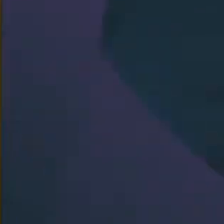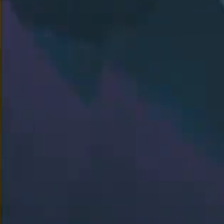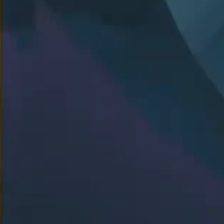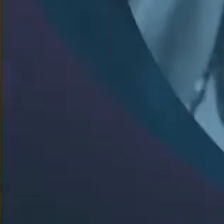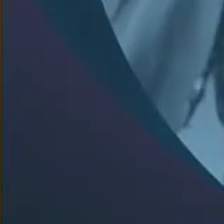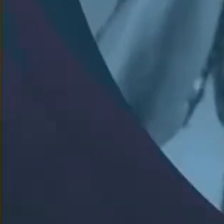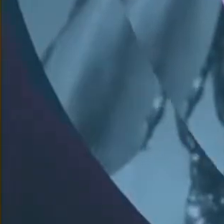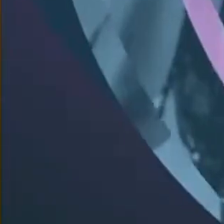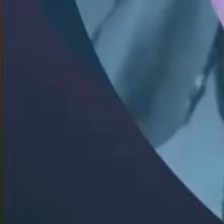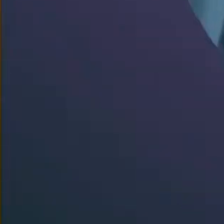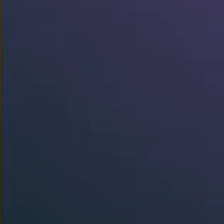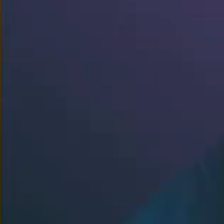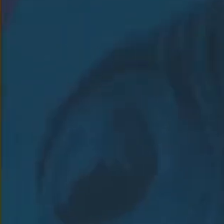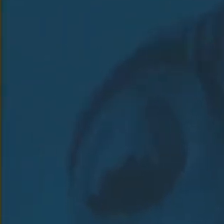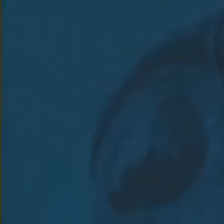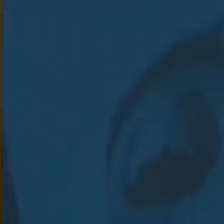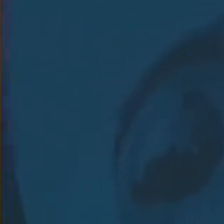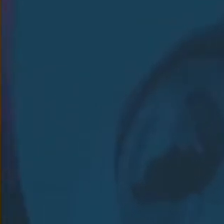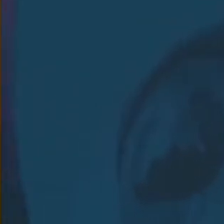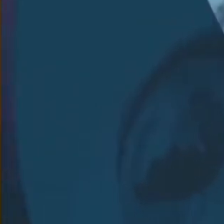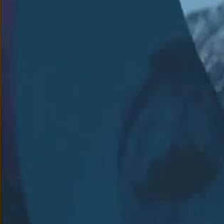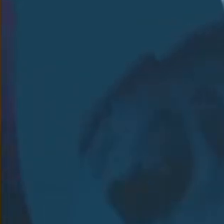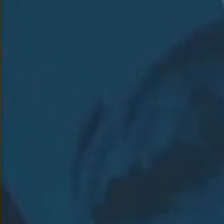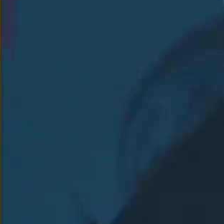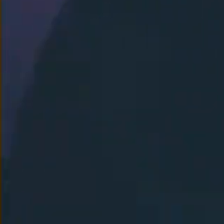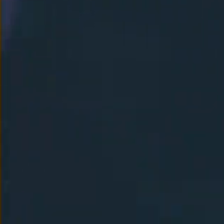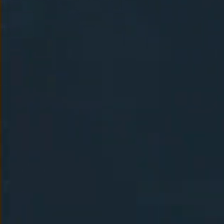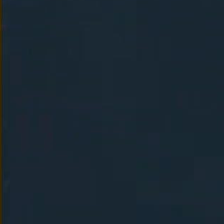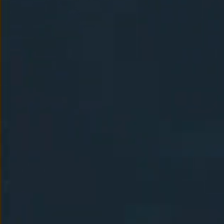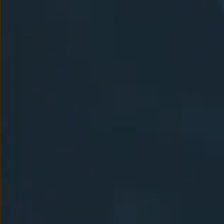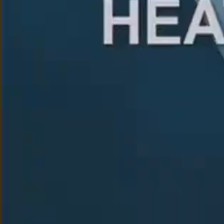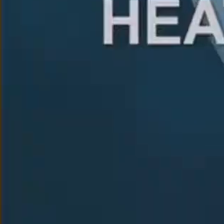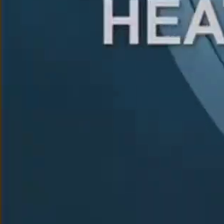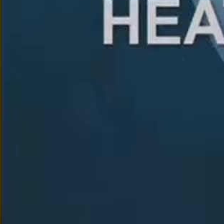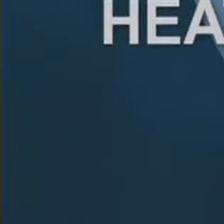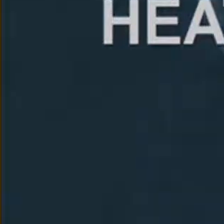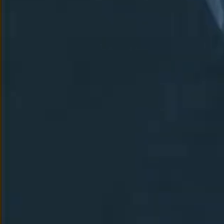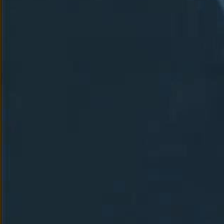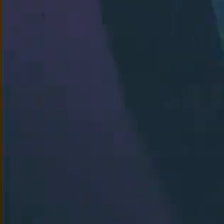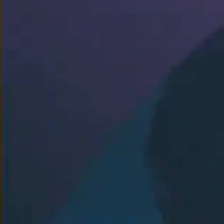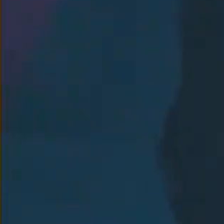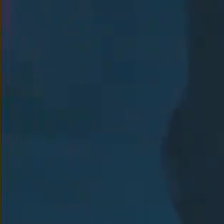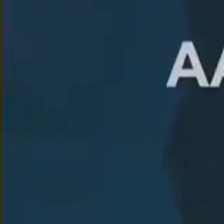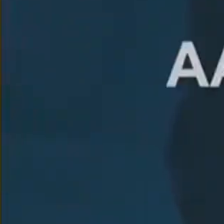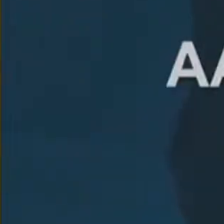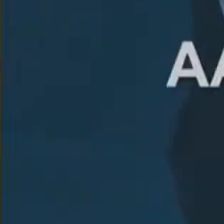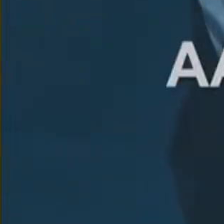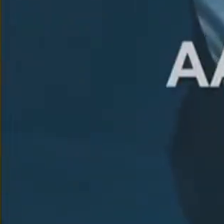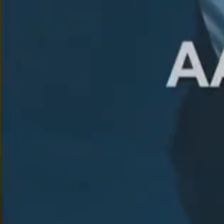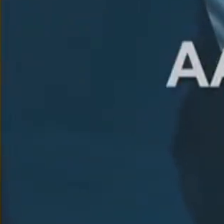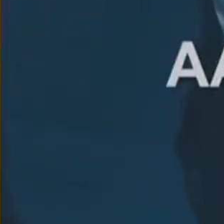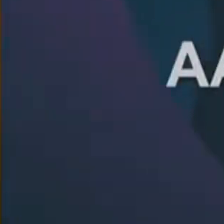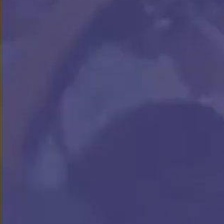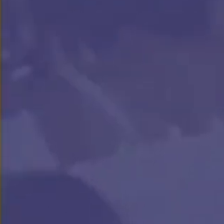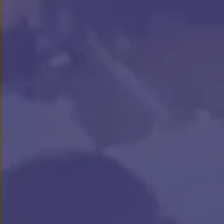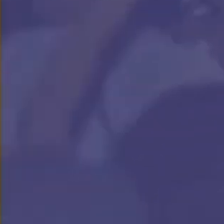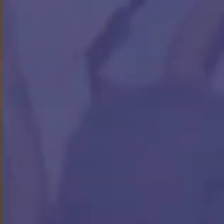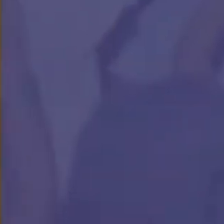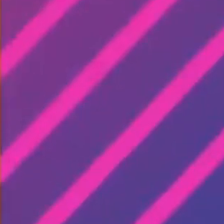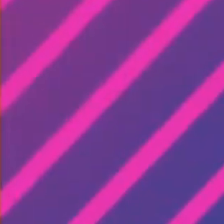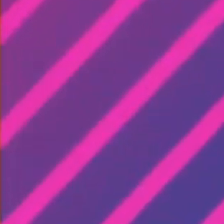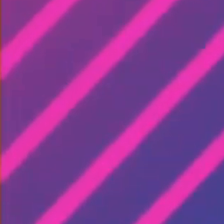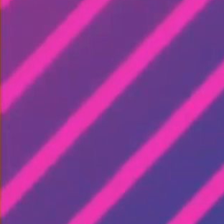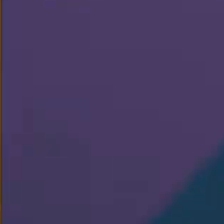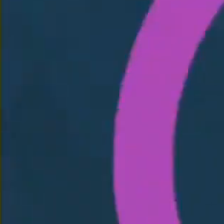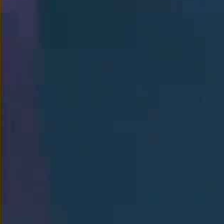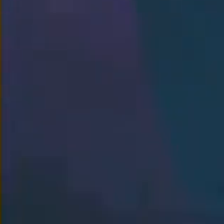Seal, Chuck Gordon, Terry Lyons, Heaven Snaky Charles, Mr. Shaq, Heather McIntosh, Contender, and Aaron Duncan. The best part,